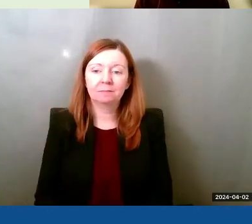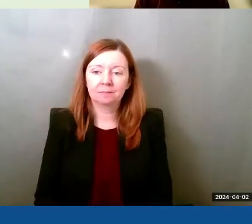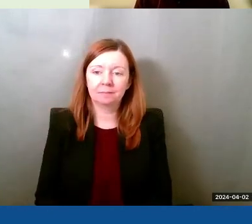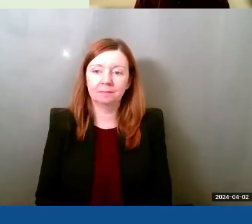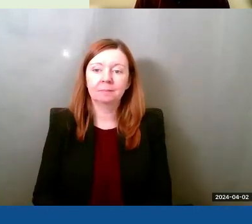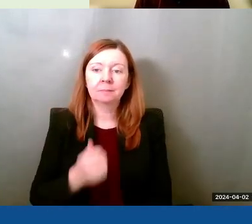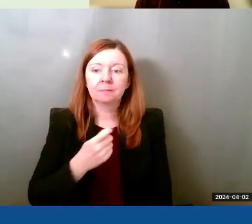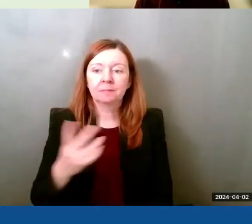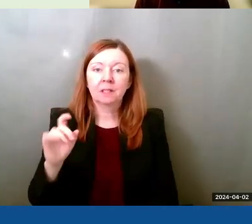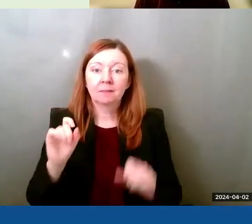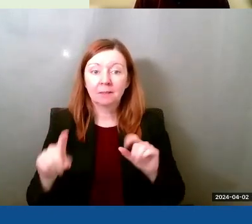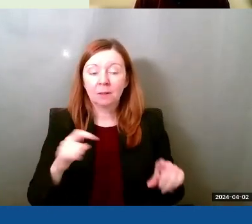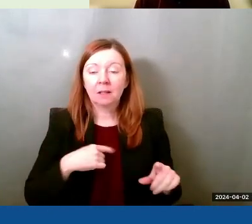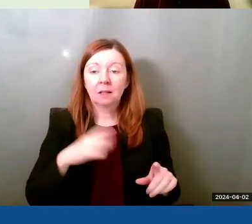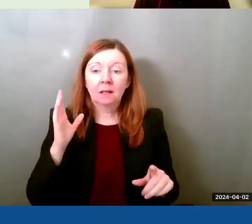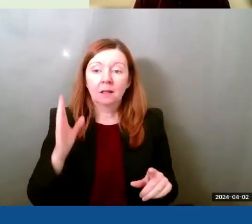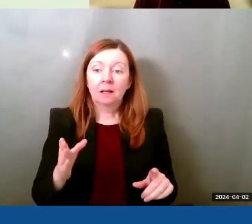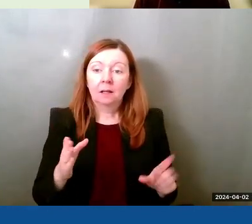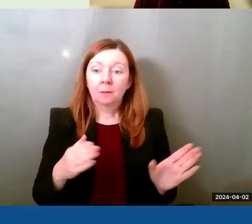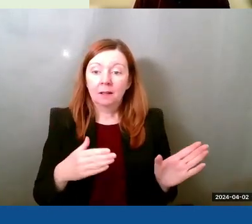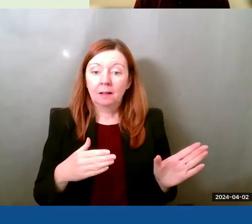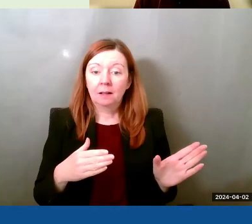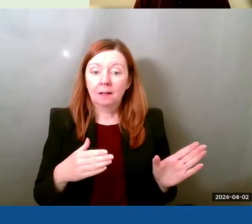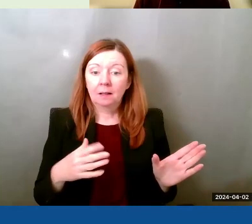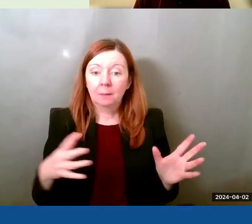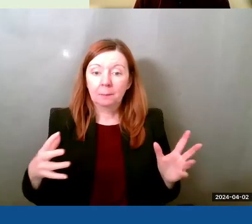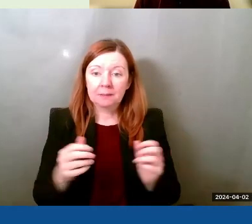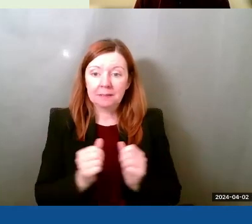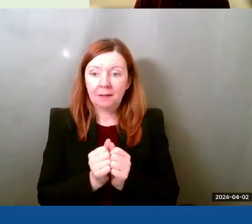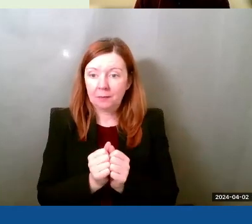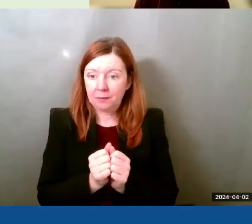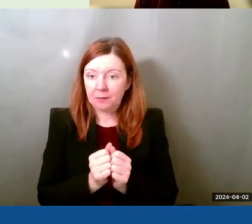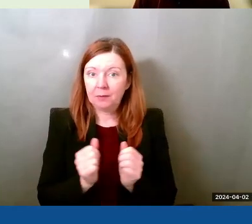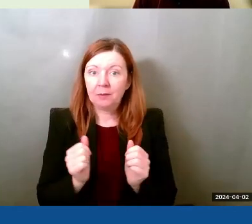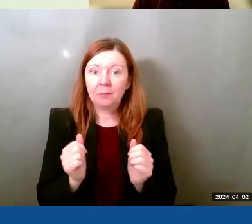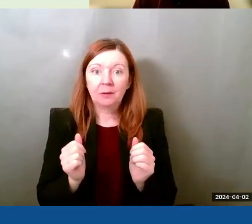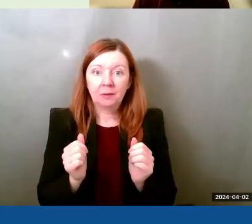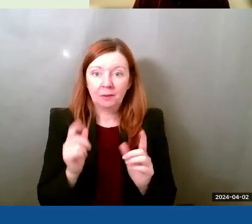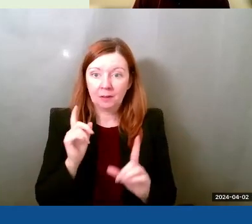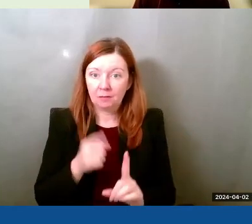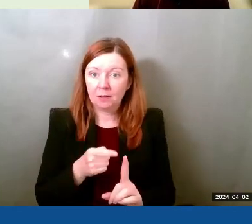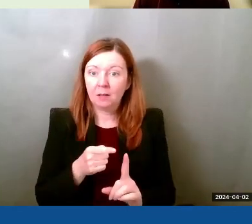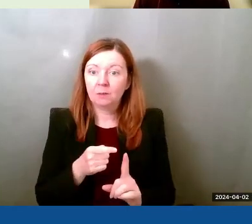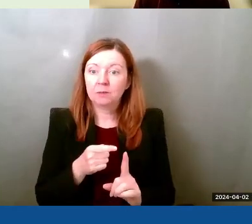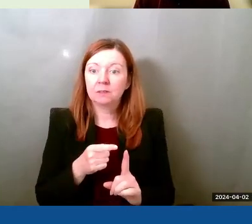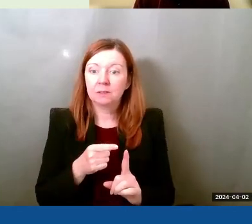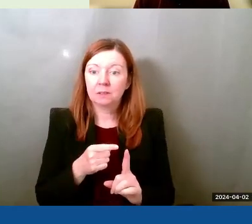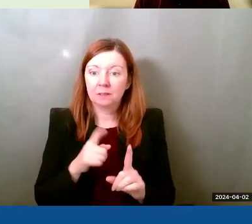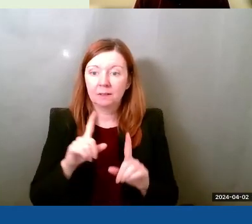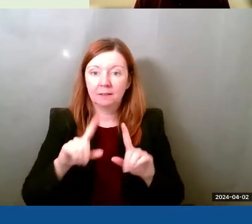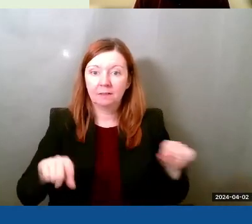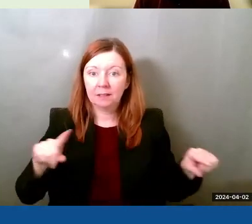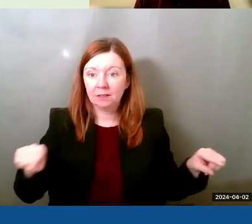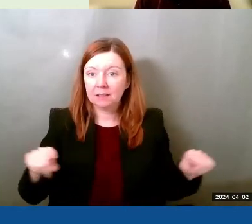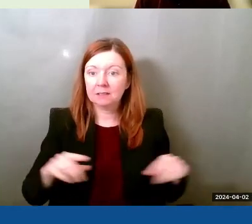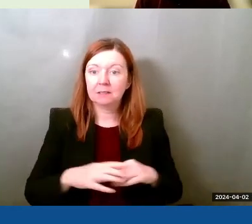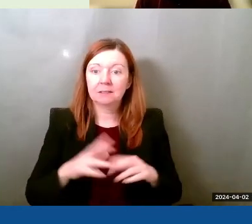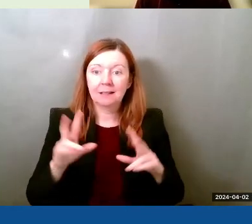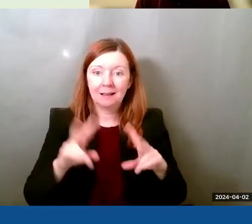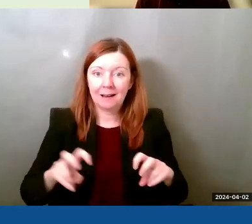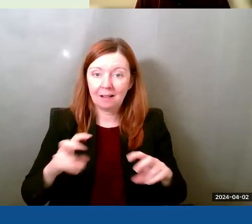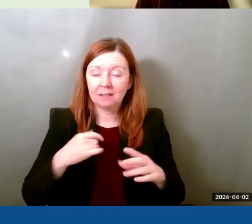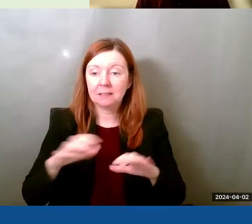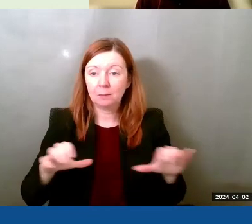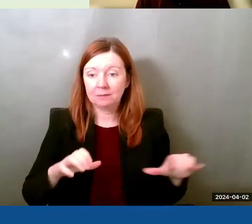were a couple of questions which I'm gonna put together, which were around the various analyses that